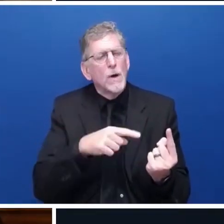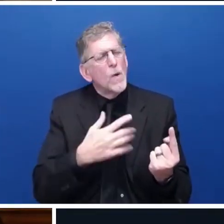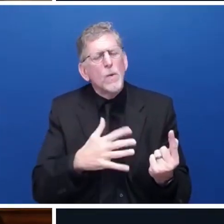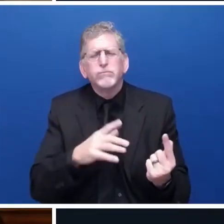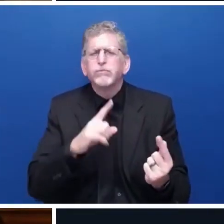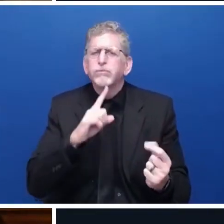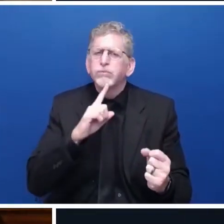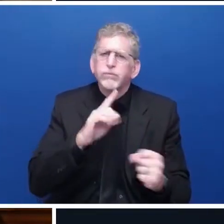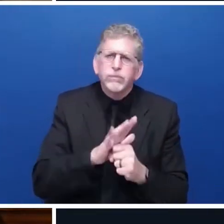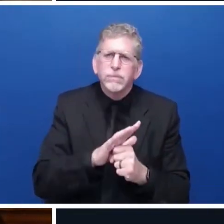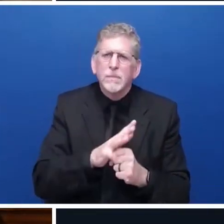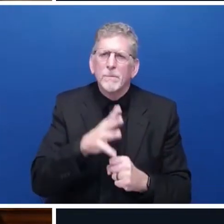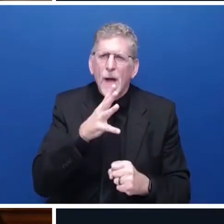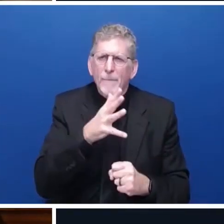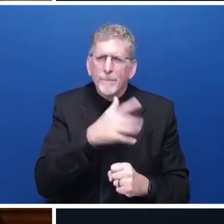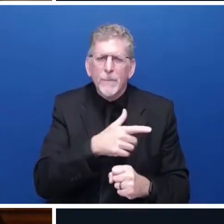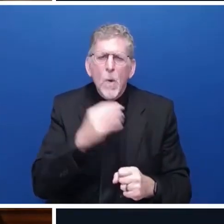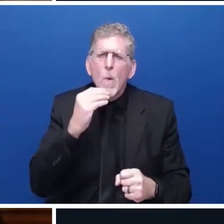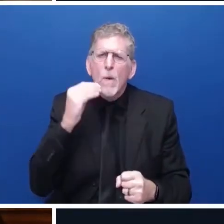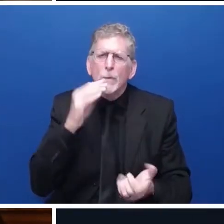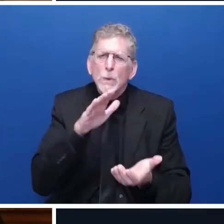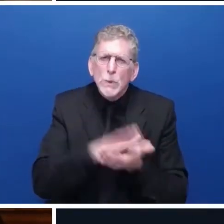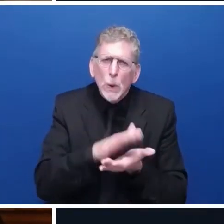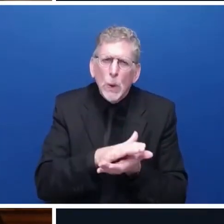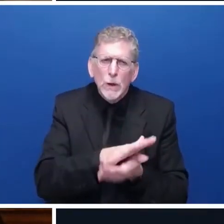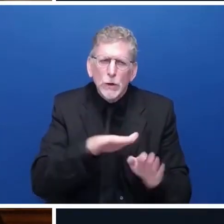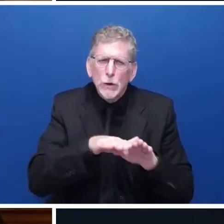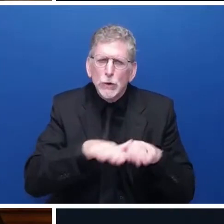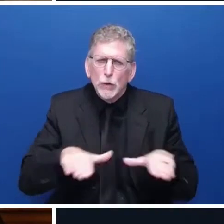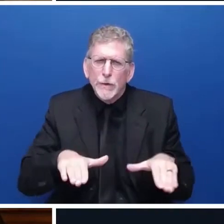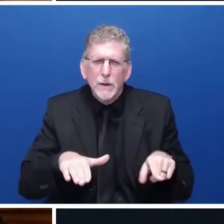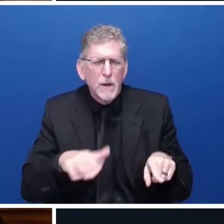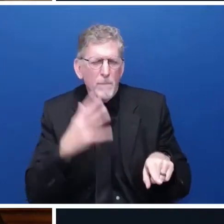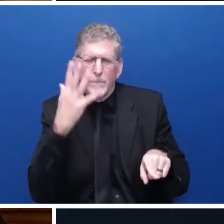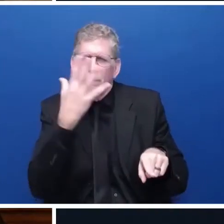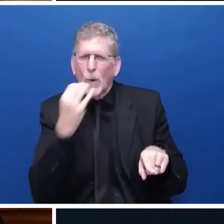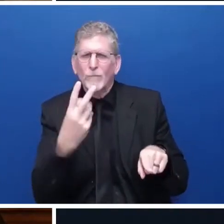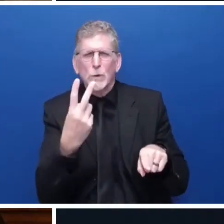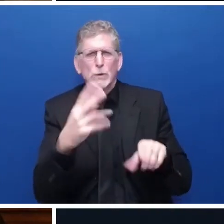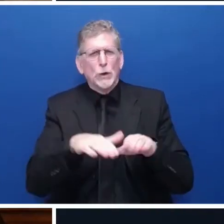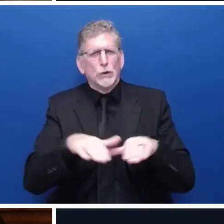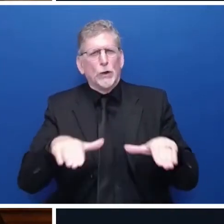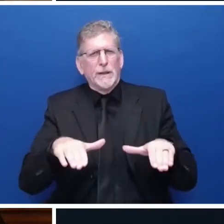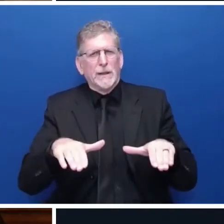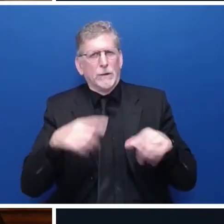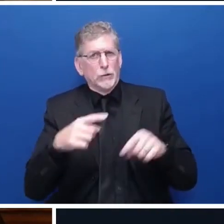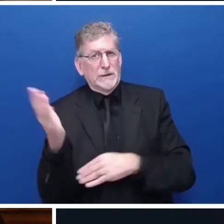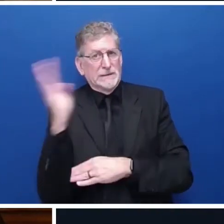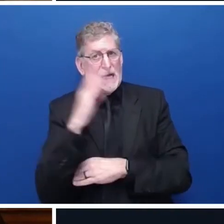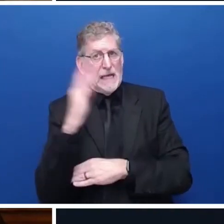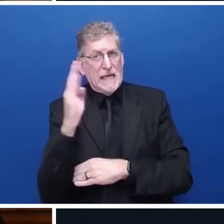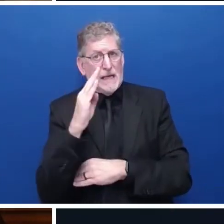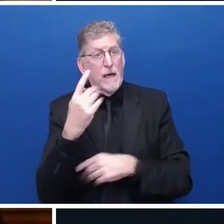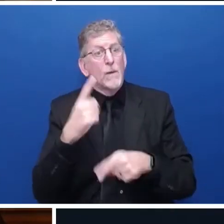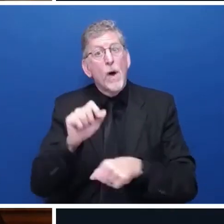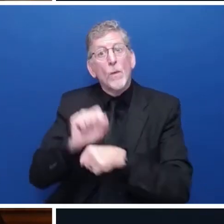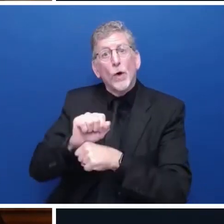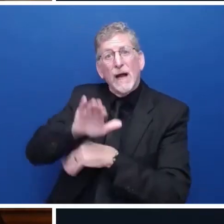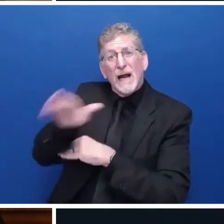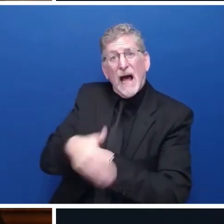children, beautiful, 2 children, during the day while waiting tables at night as her husband works